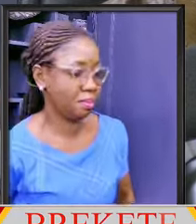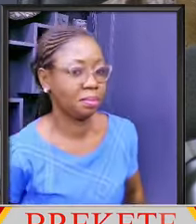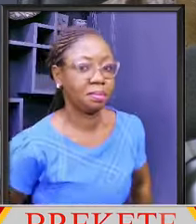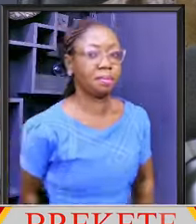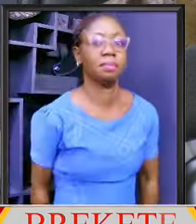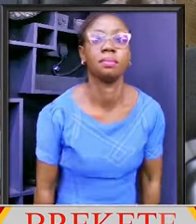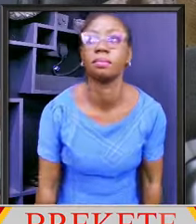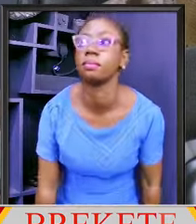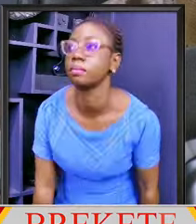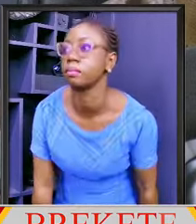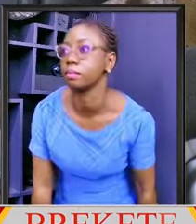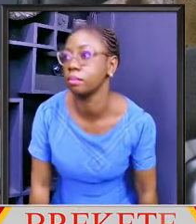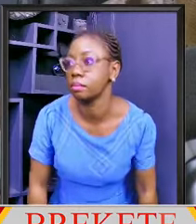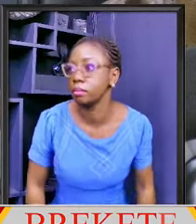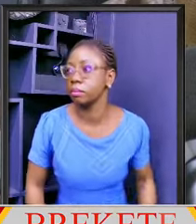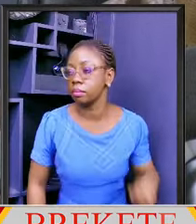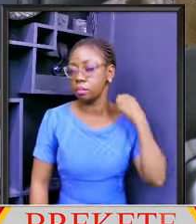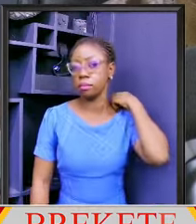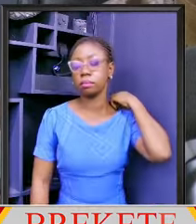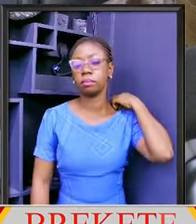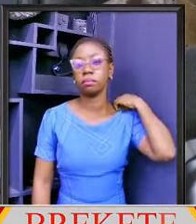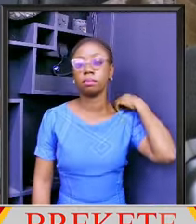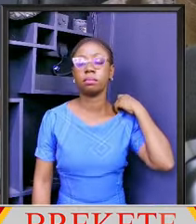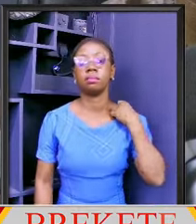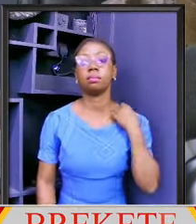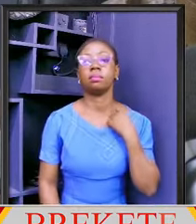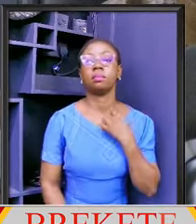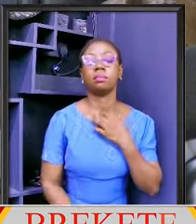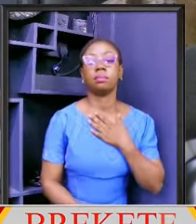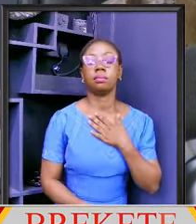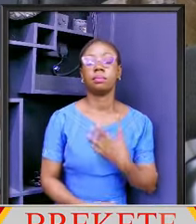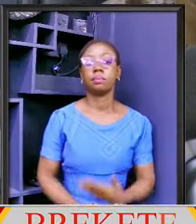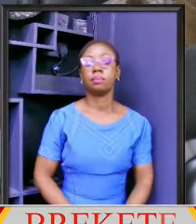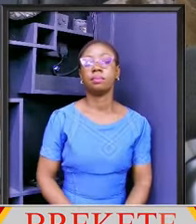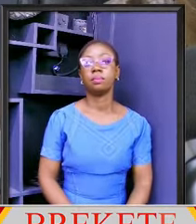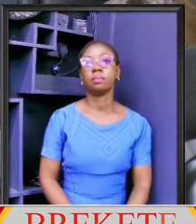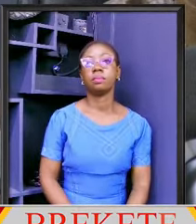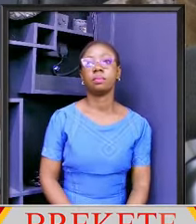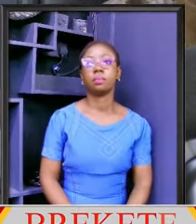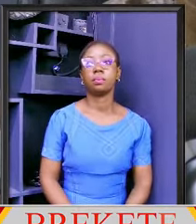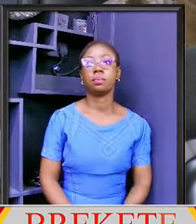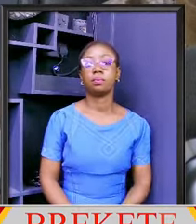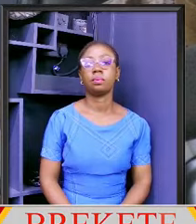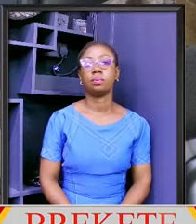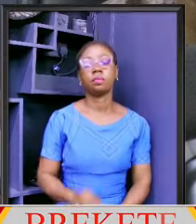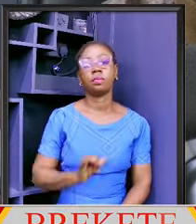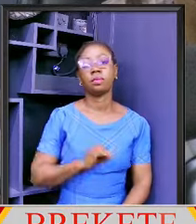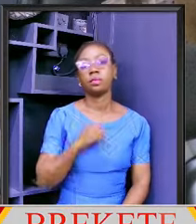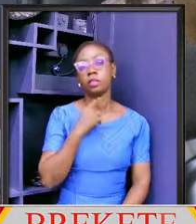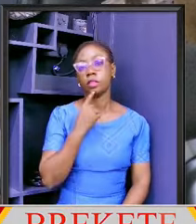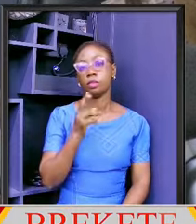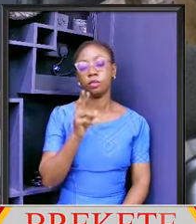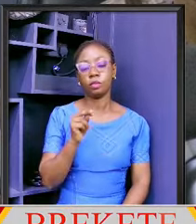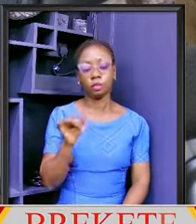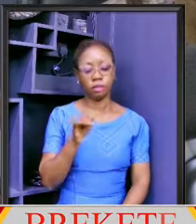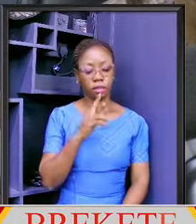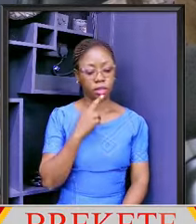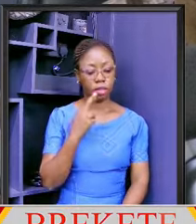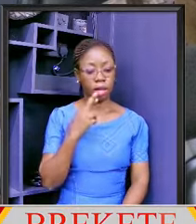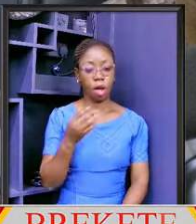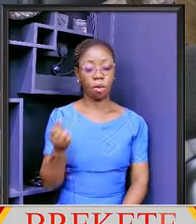car. Nobody hear my voice. I wanted to call back, but I said, no. What will it profit me? I said, no, they are here. Musa is